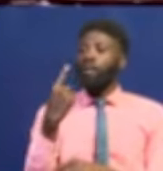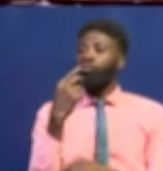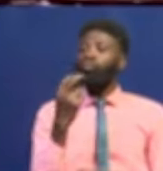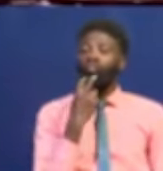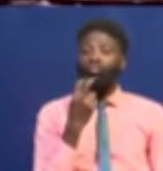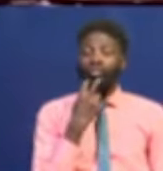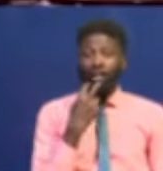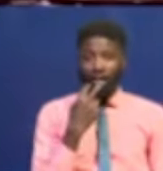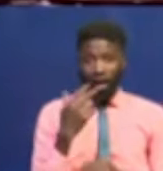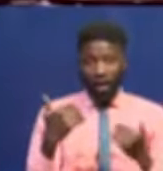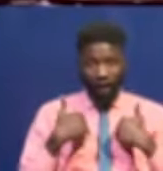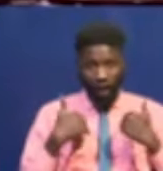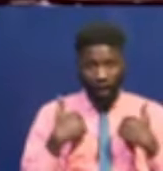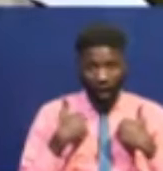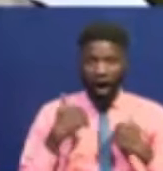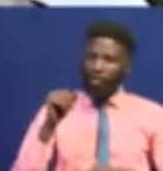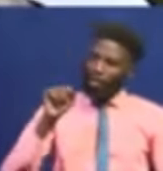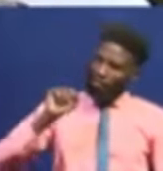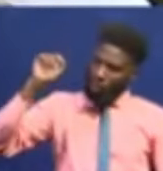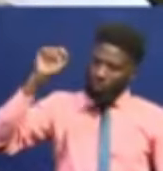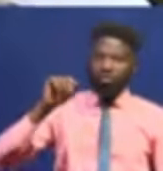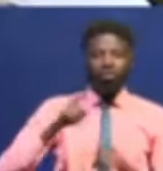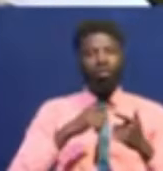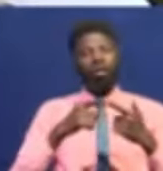there, when now